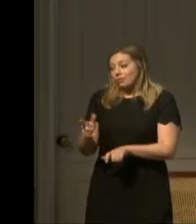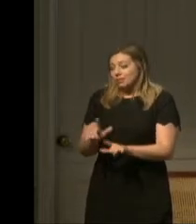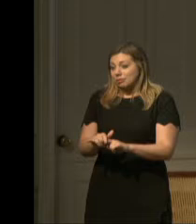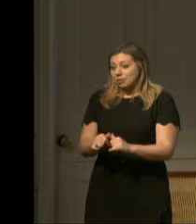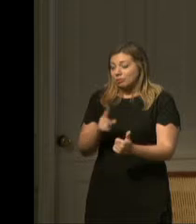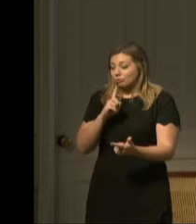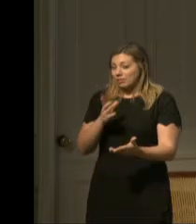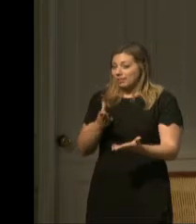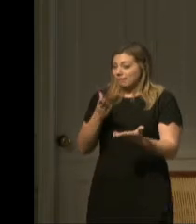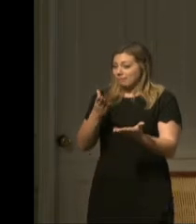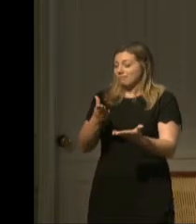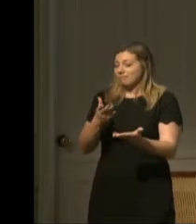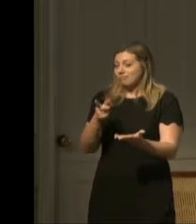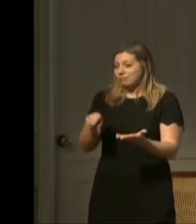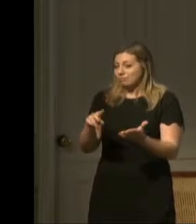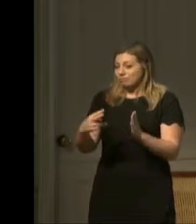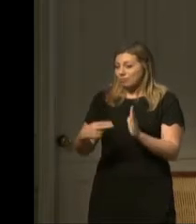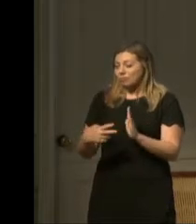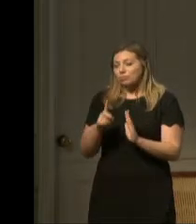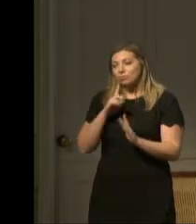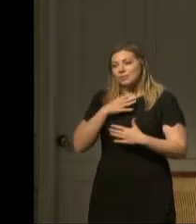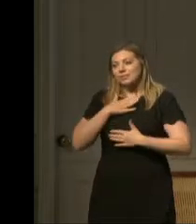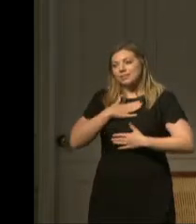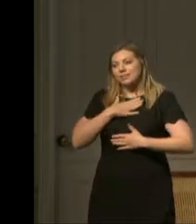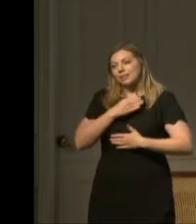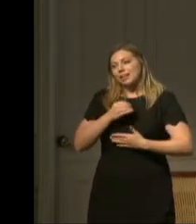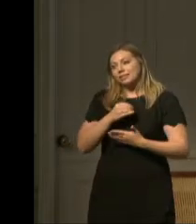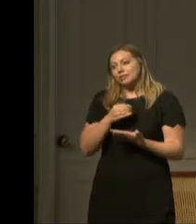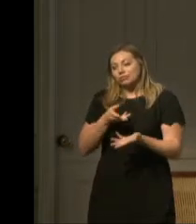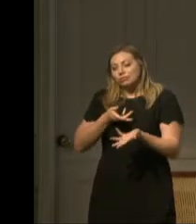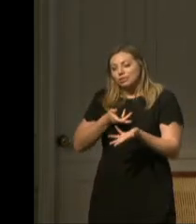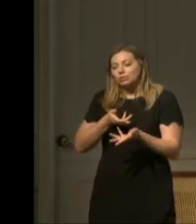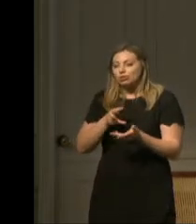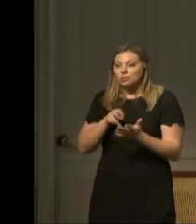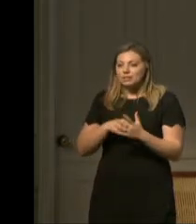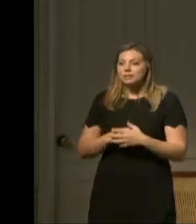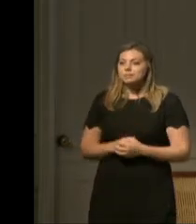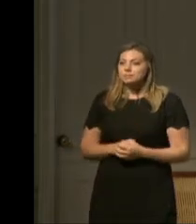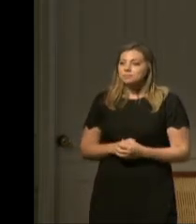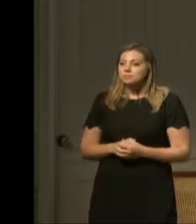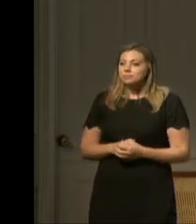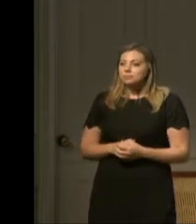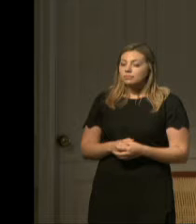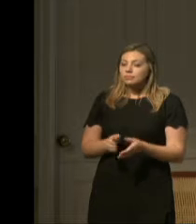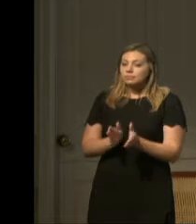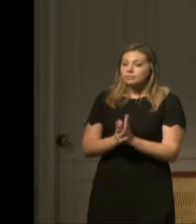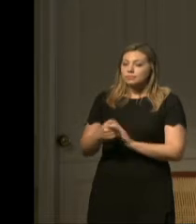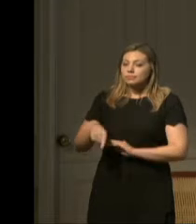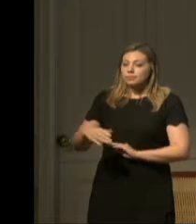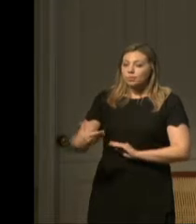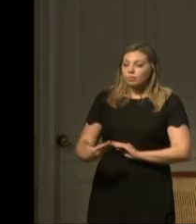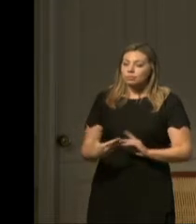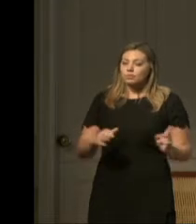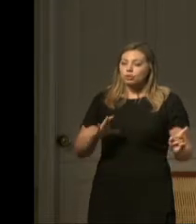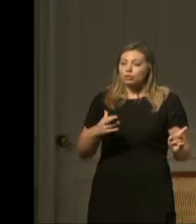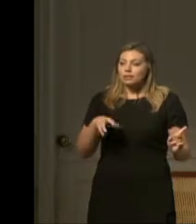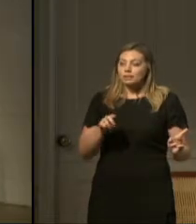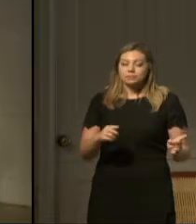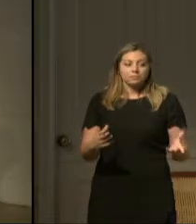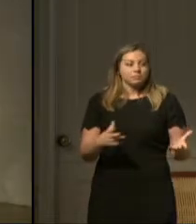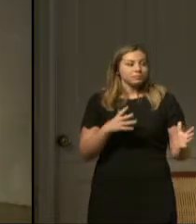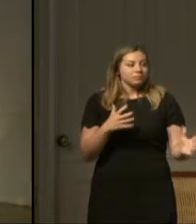I highly recommend them to you. They are delightful and engaging reads. And I ask you now to join me in welcoming Chad.